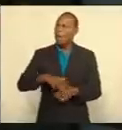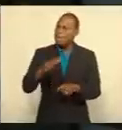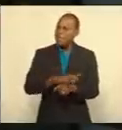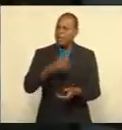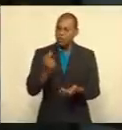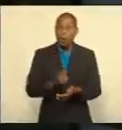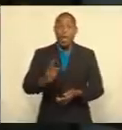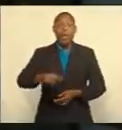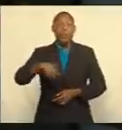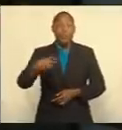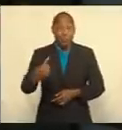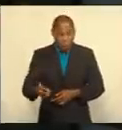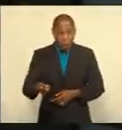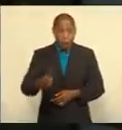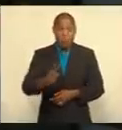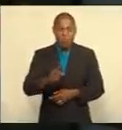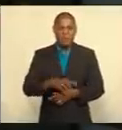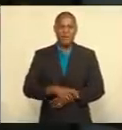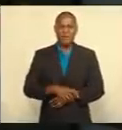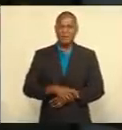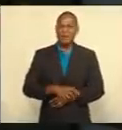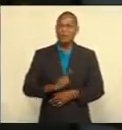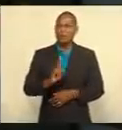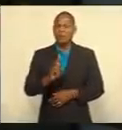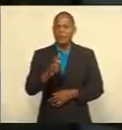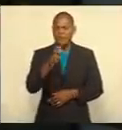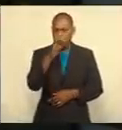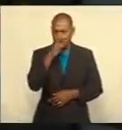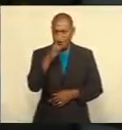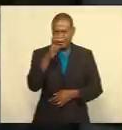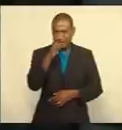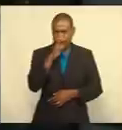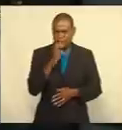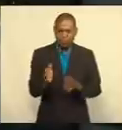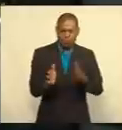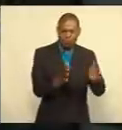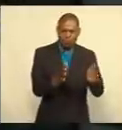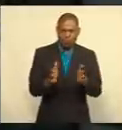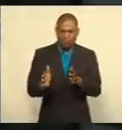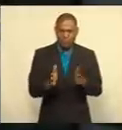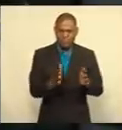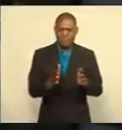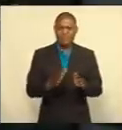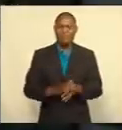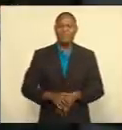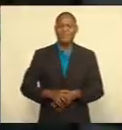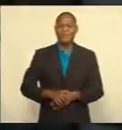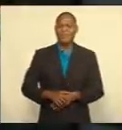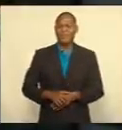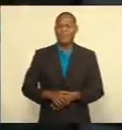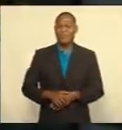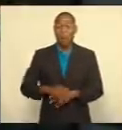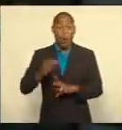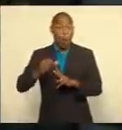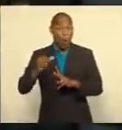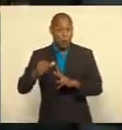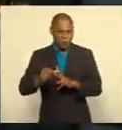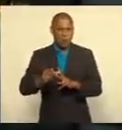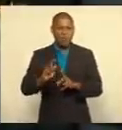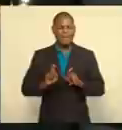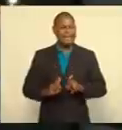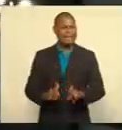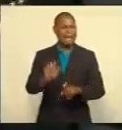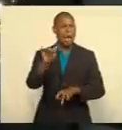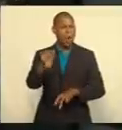they do not they'll restrict their movement around the containment area. They also will be at home at most